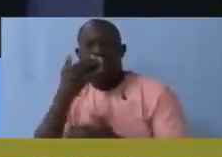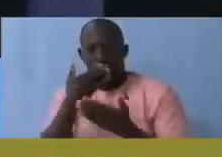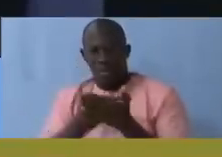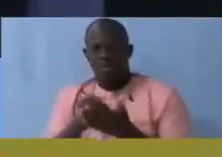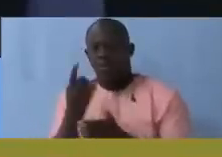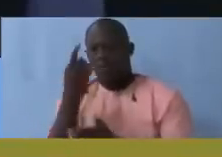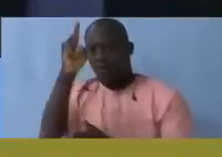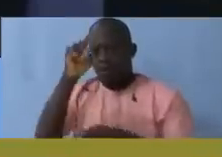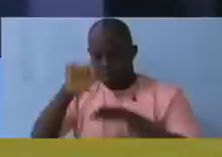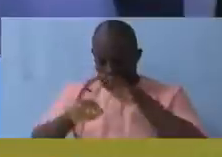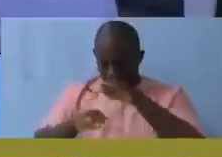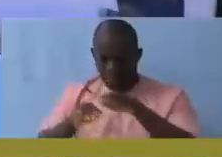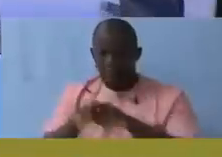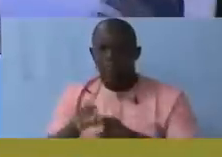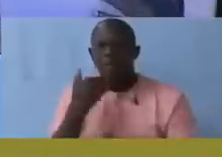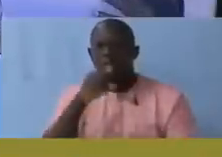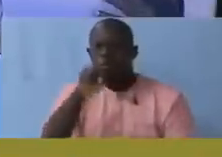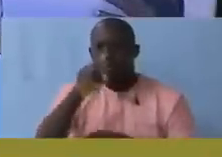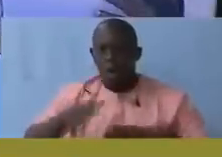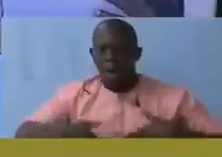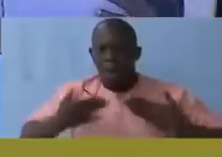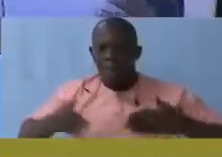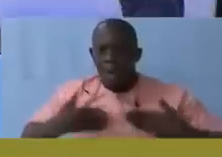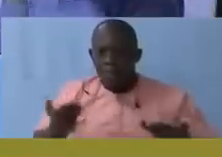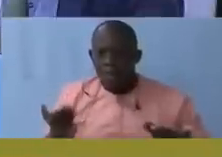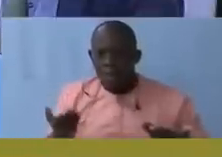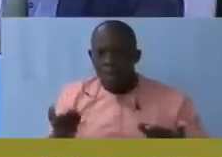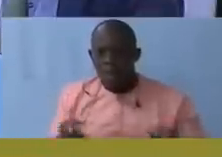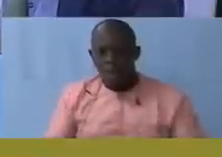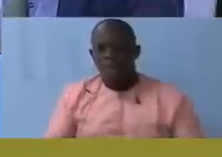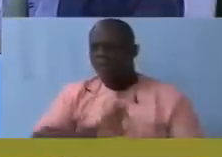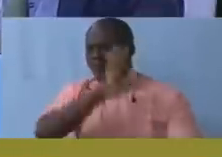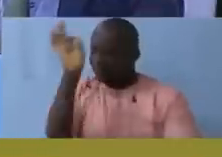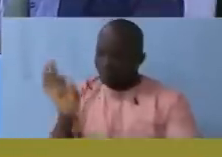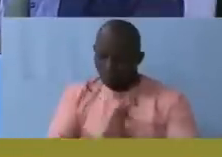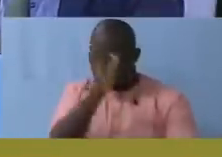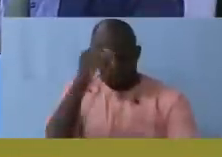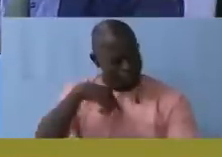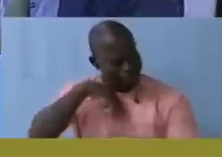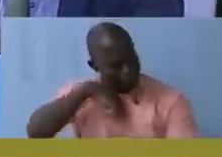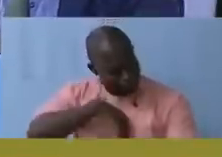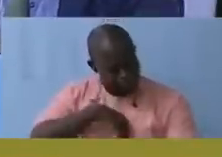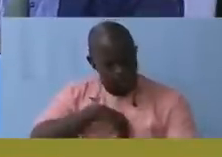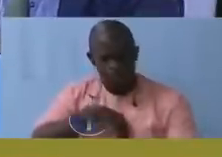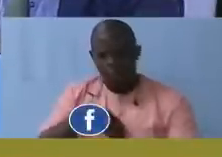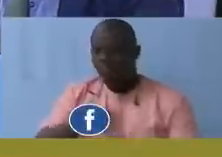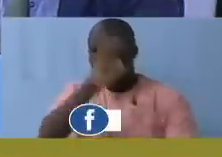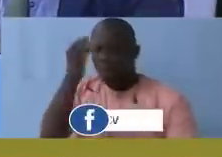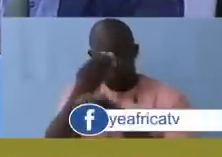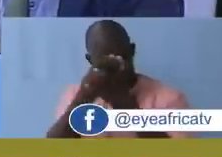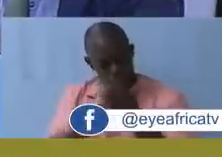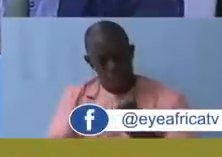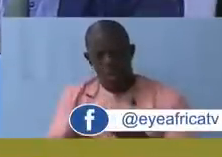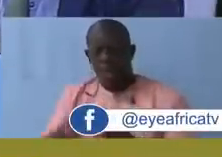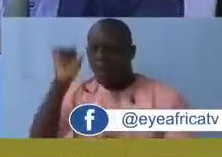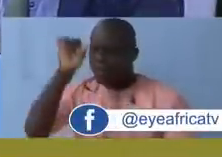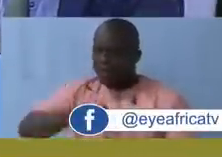Then, were you happy or were you disappointed? Absolutely sad, disappointed. Bad